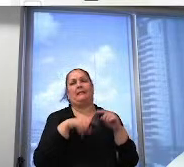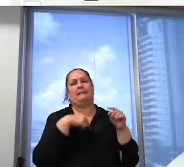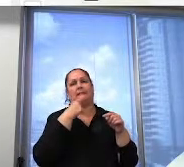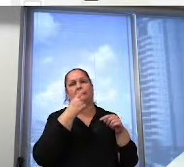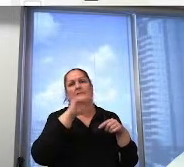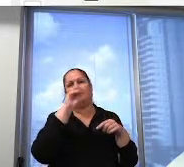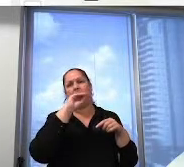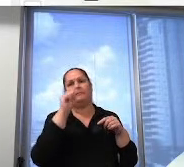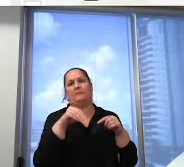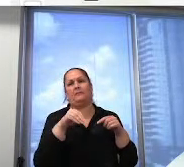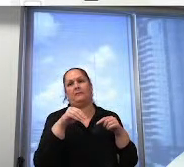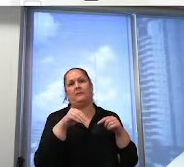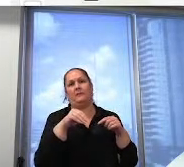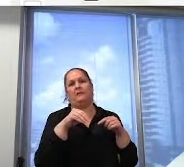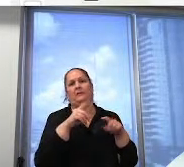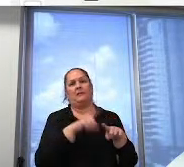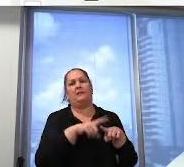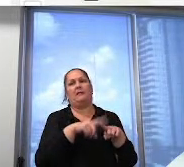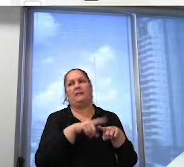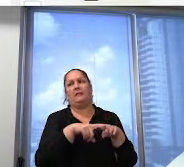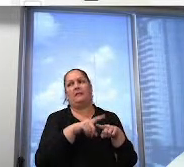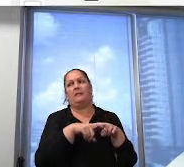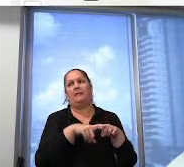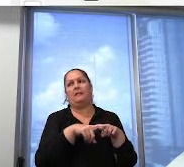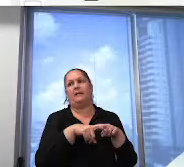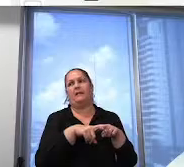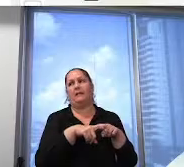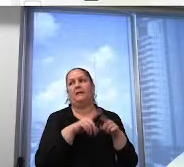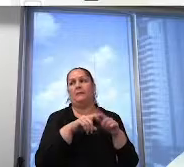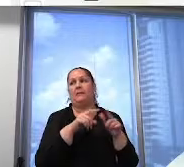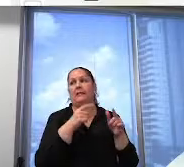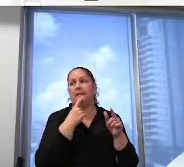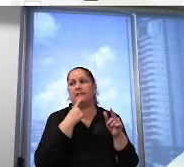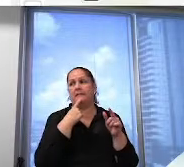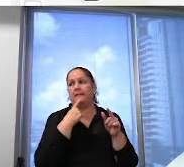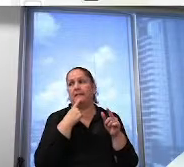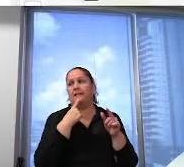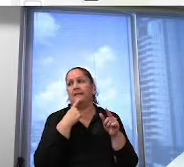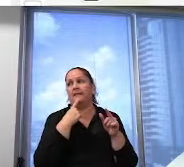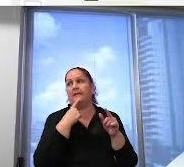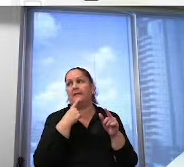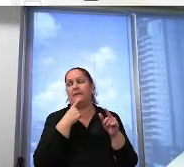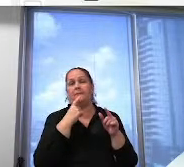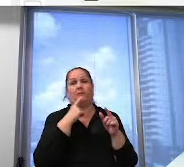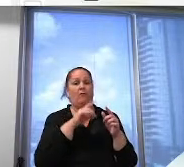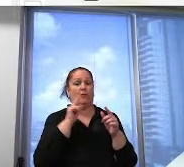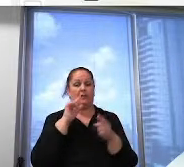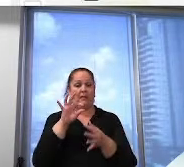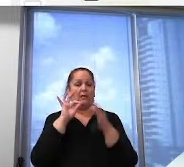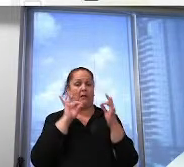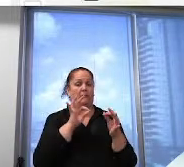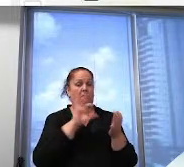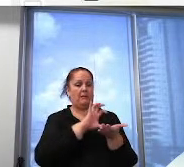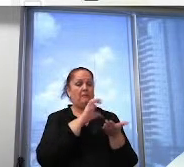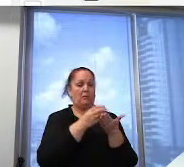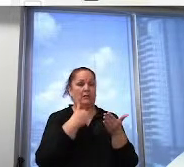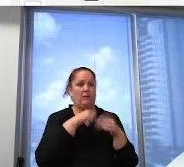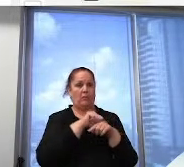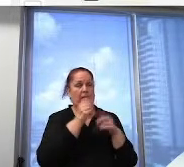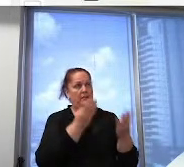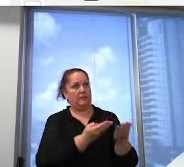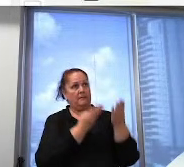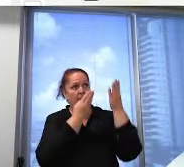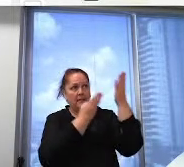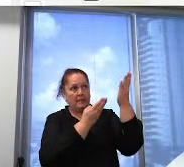point I cannot give you percentage base because it will depend on the type of project. But what I could say is within the optimal budget that we